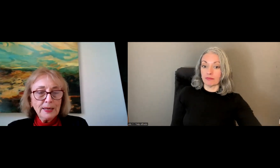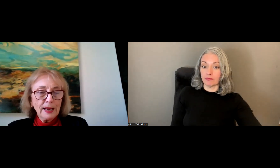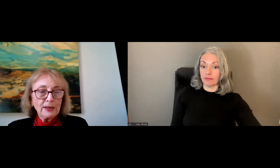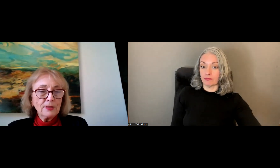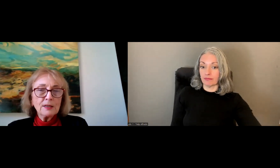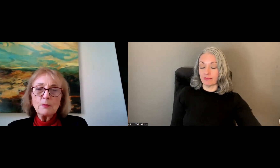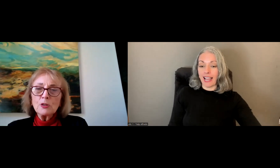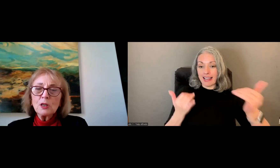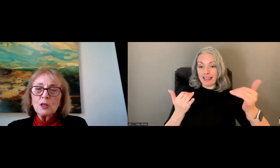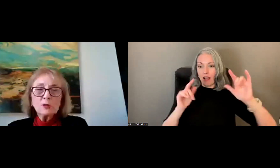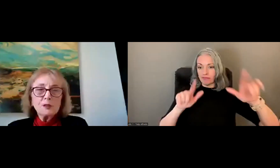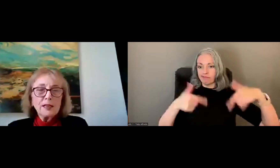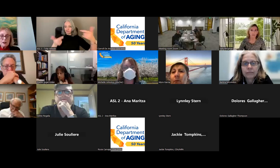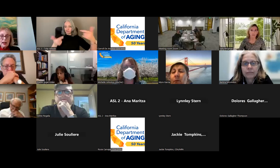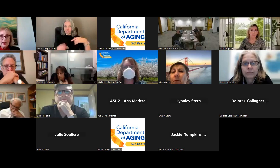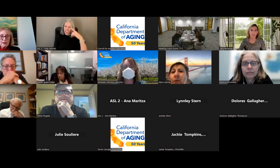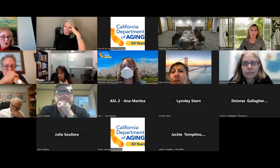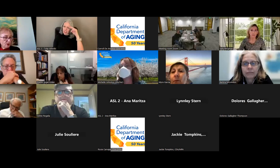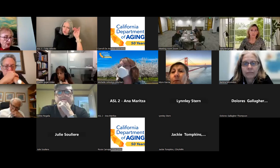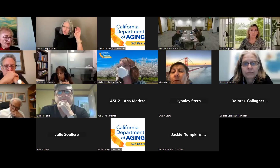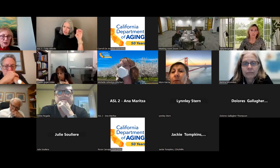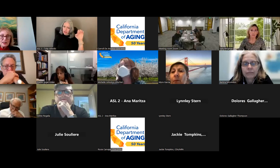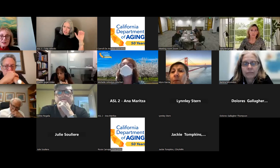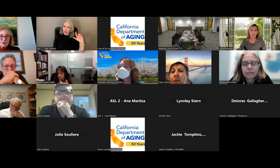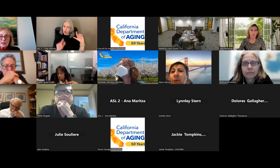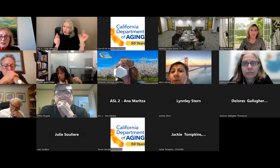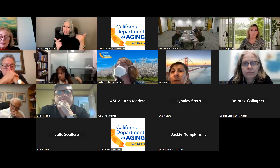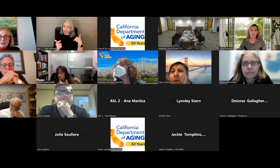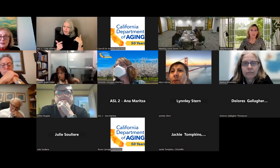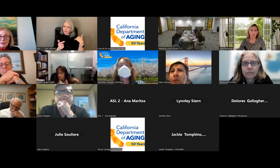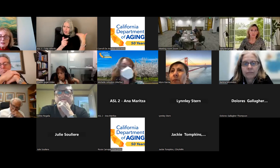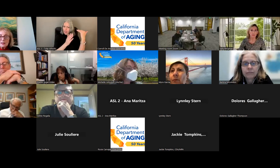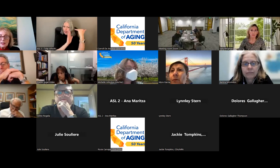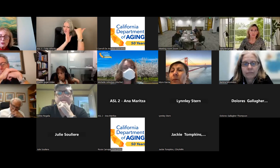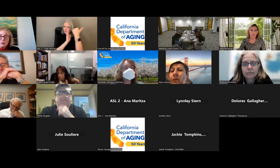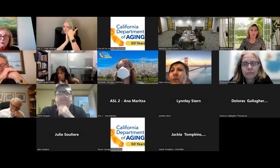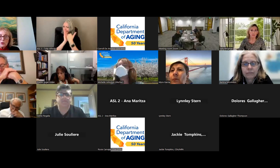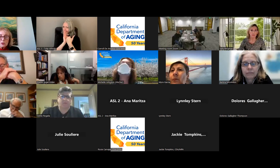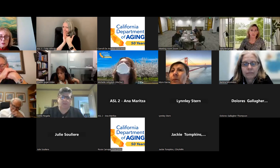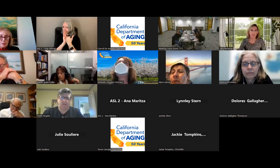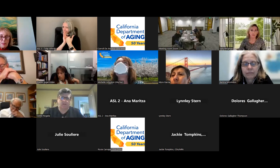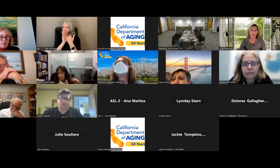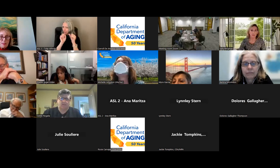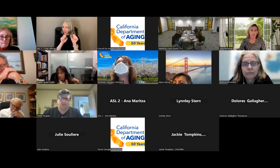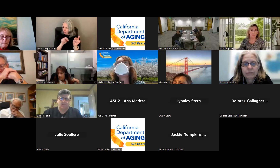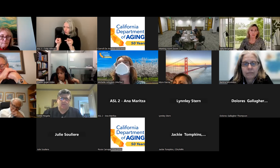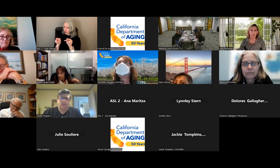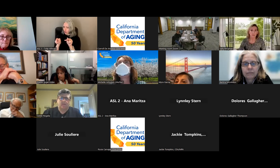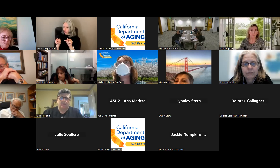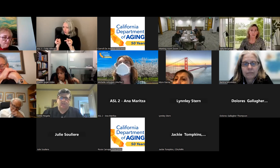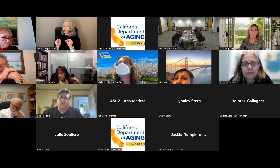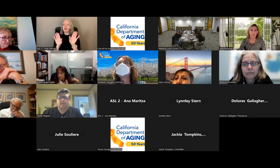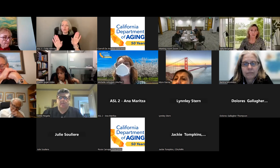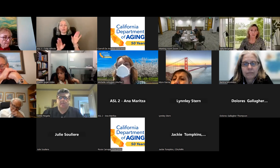up. I think, Michelle, do they all have this list of things that they can refer to? So in